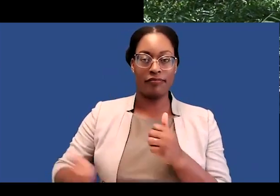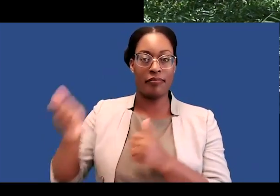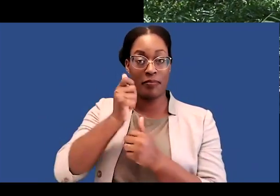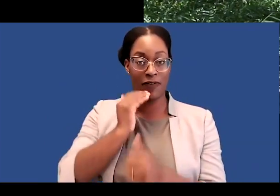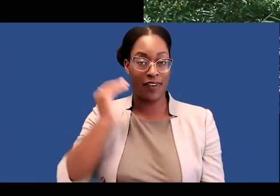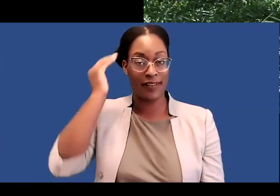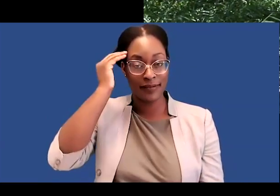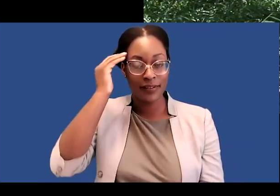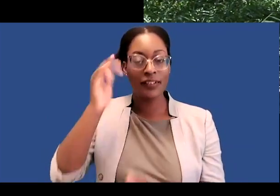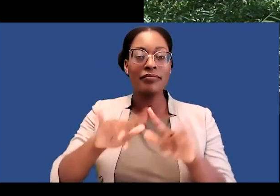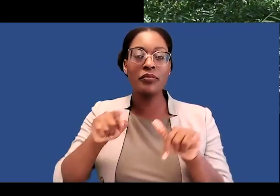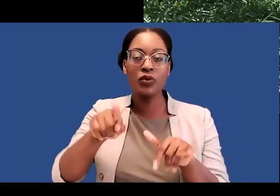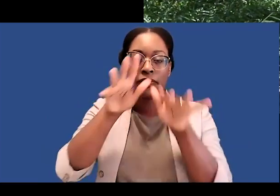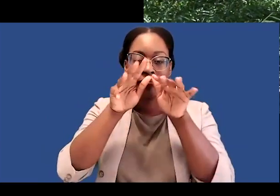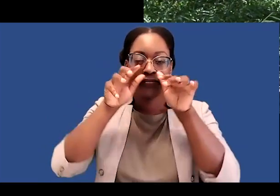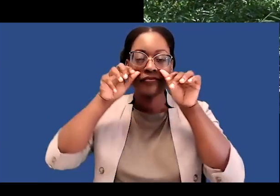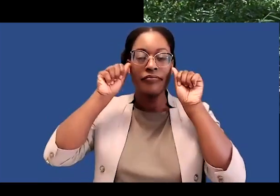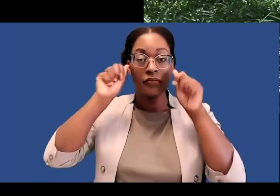As you inhale deeply here.